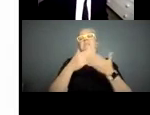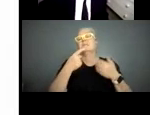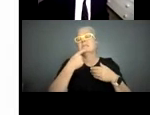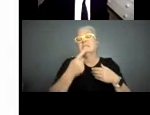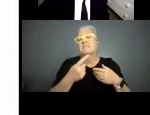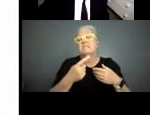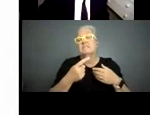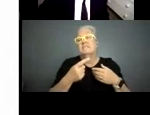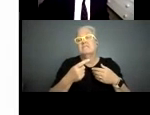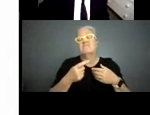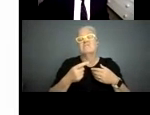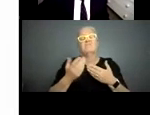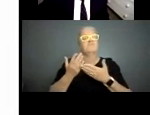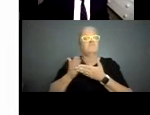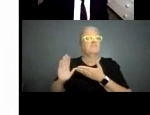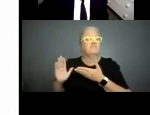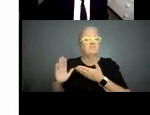Somebody said integration.